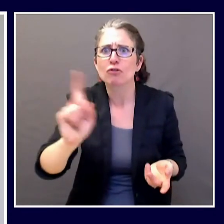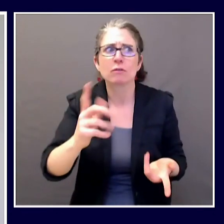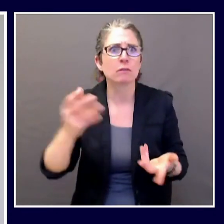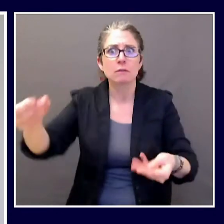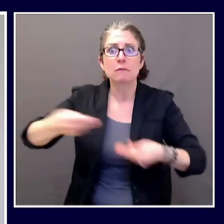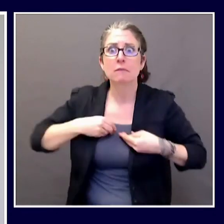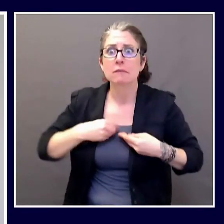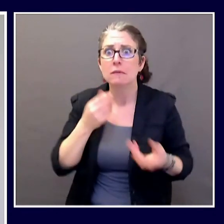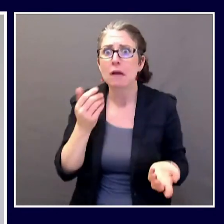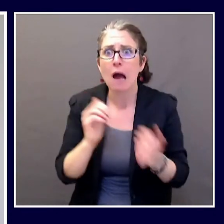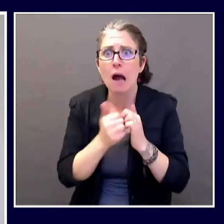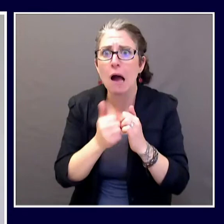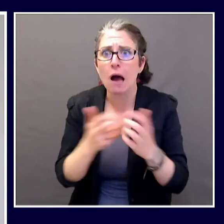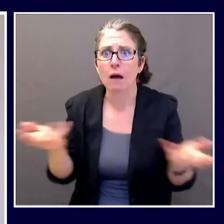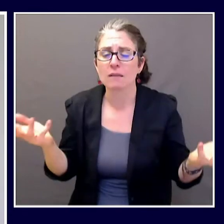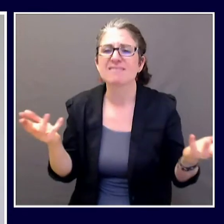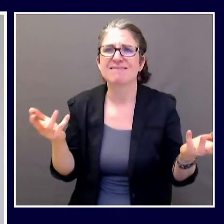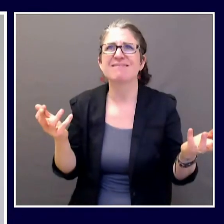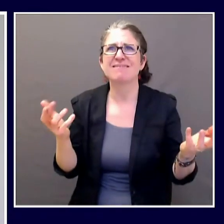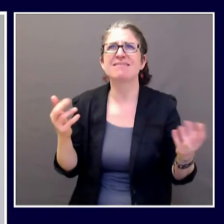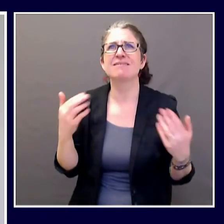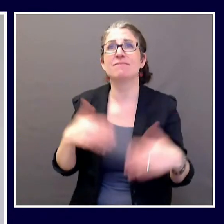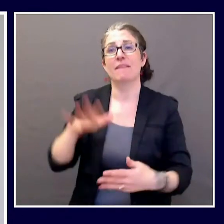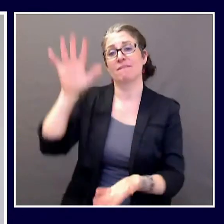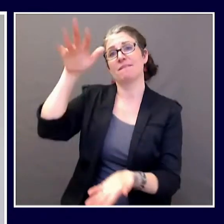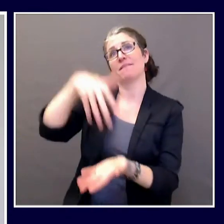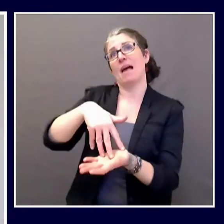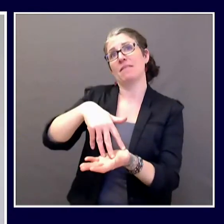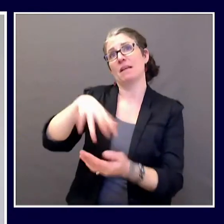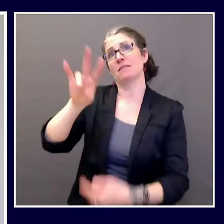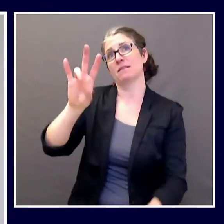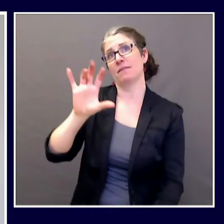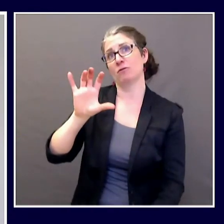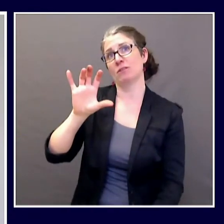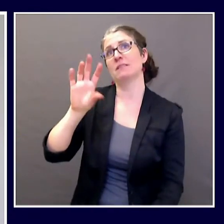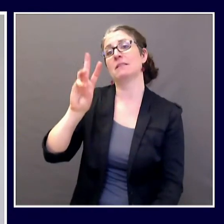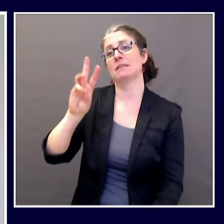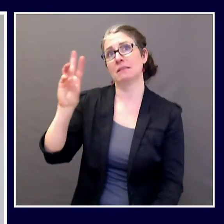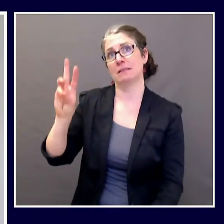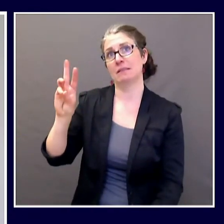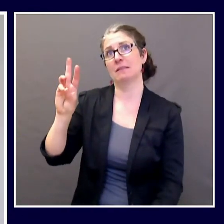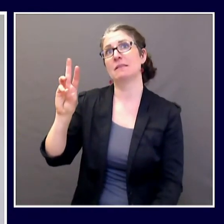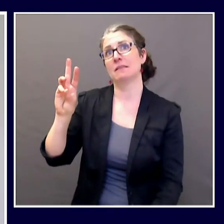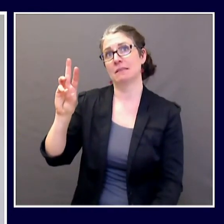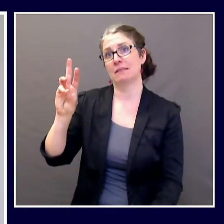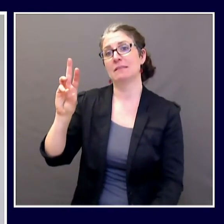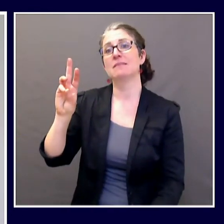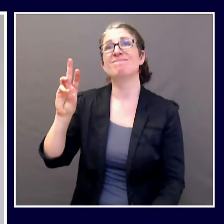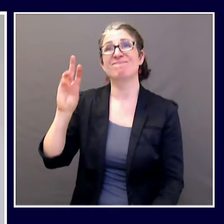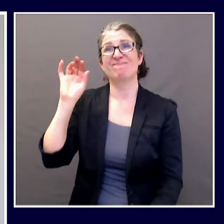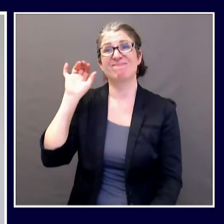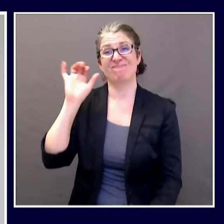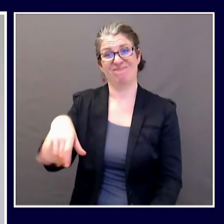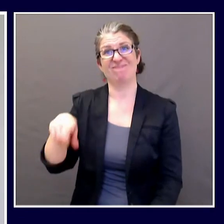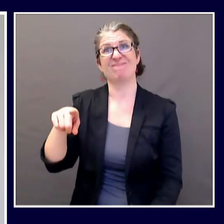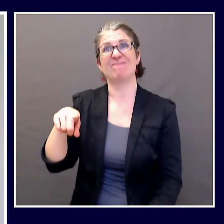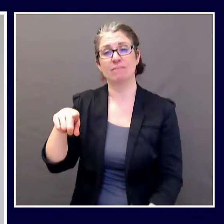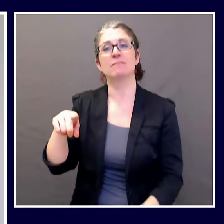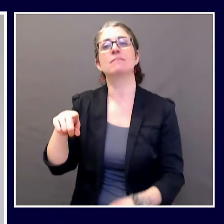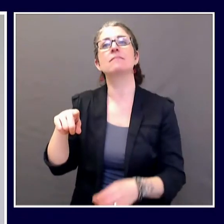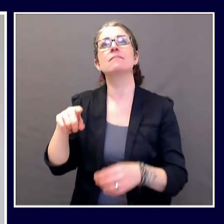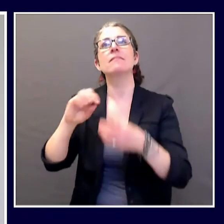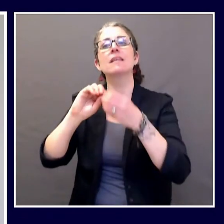5,766. That's the number of Mainers for whom we provided some degree of social support or community